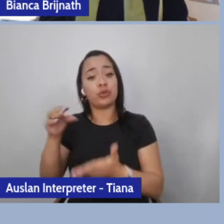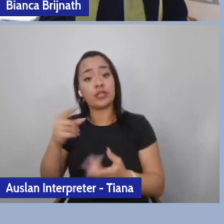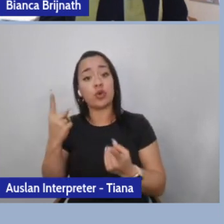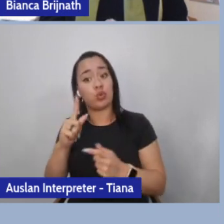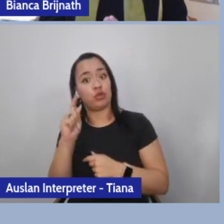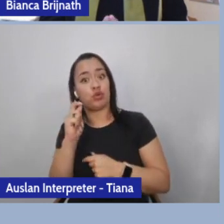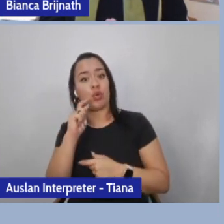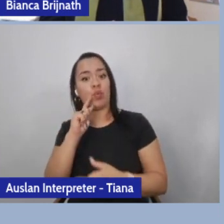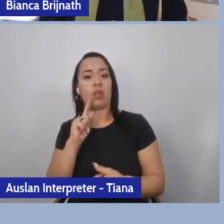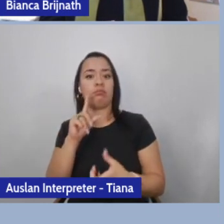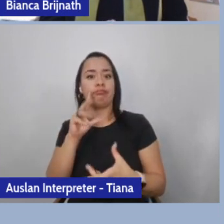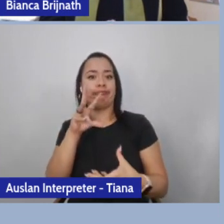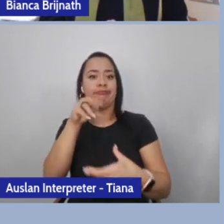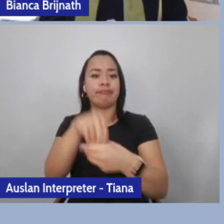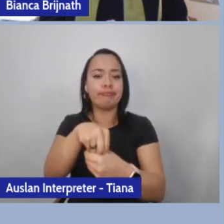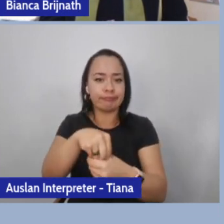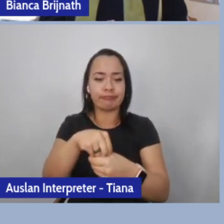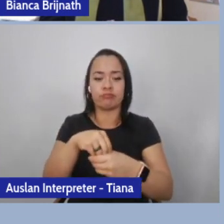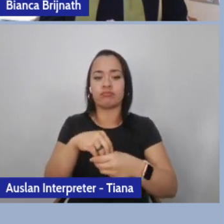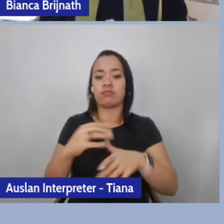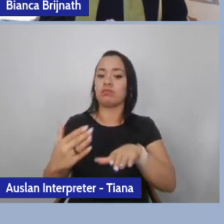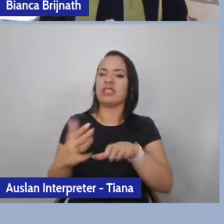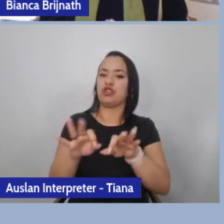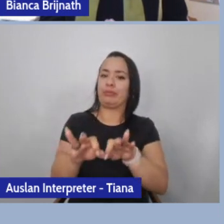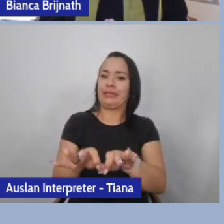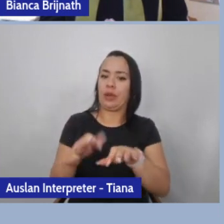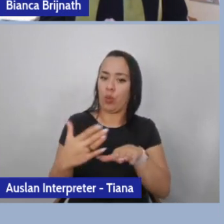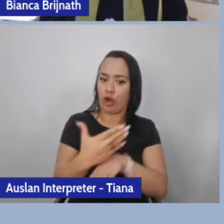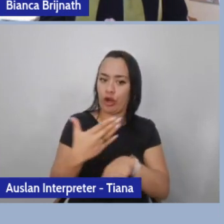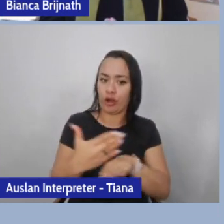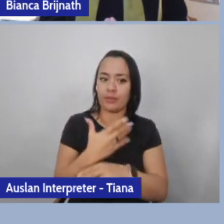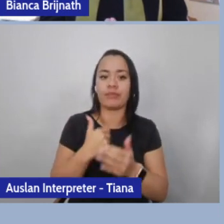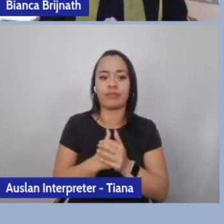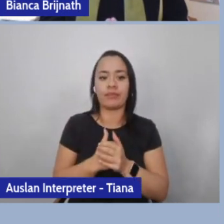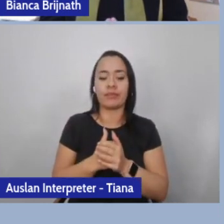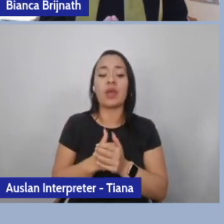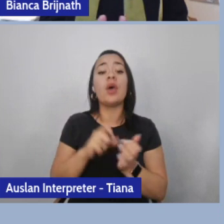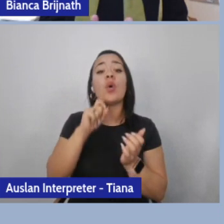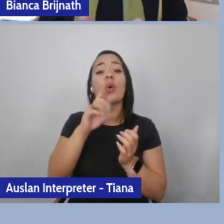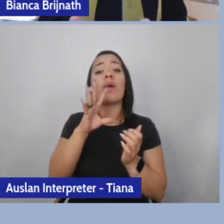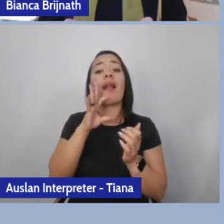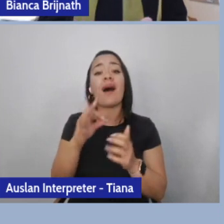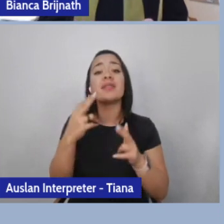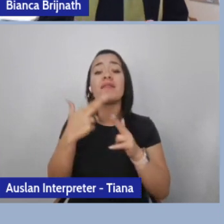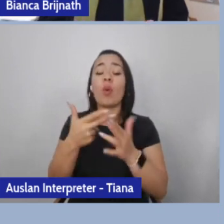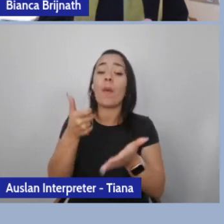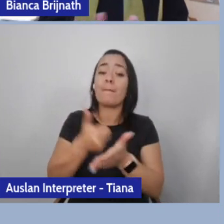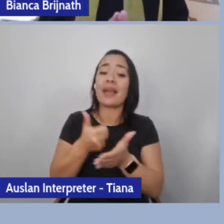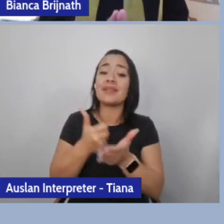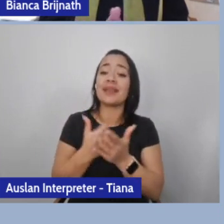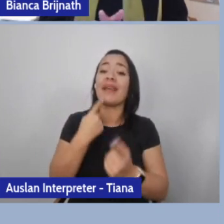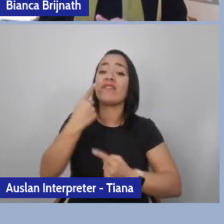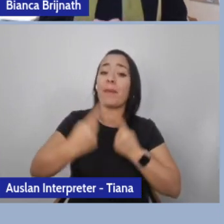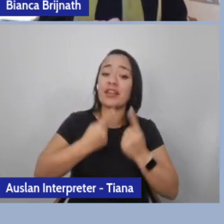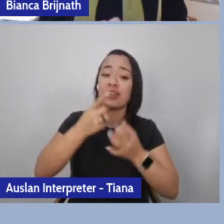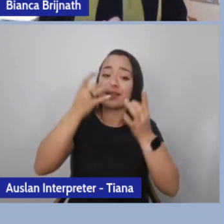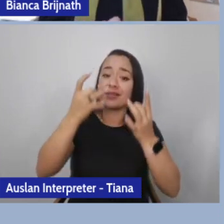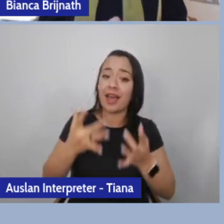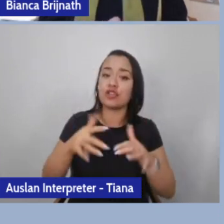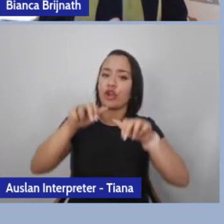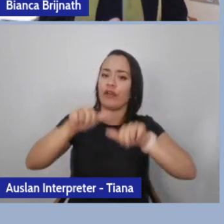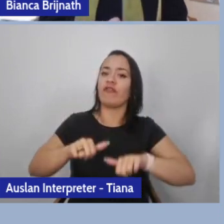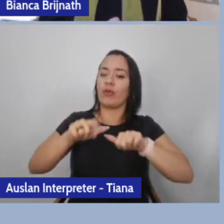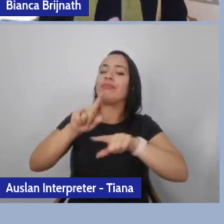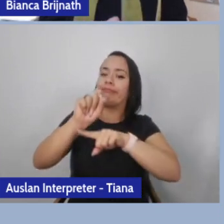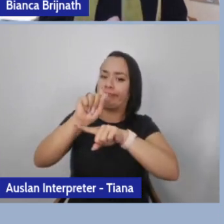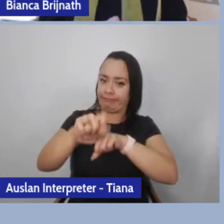We ask for some very basic information at the beginning to just confirm that you are indeed an interpreter, and just